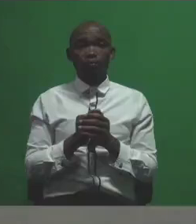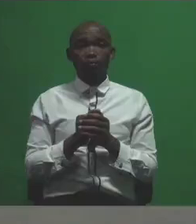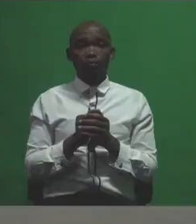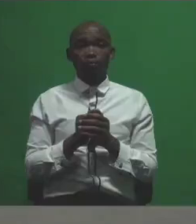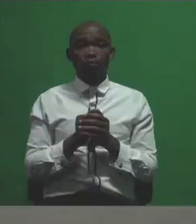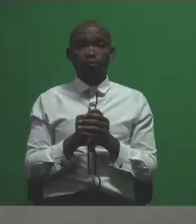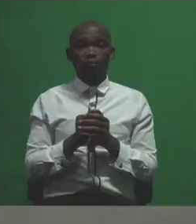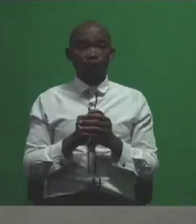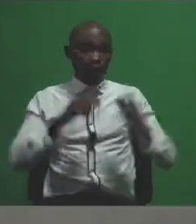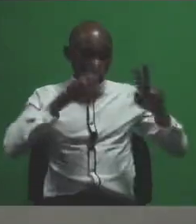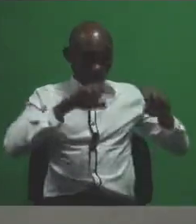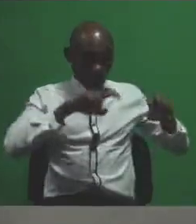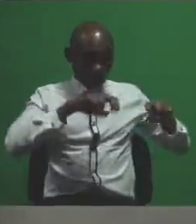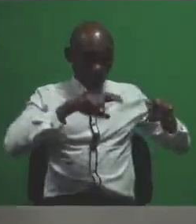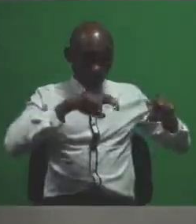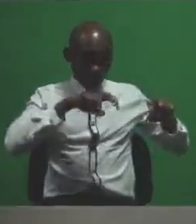experiments,